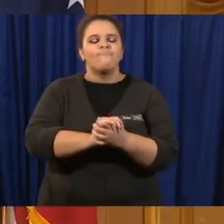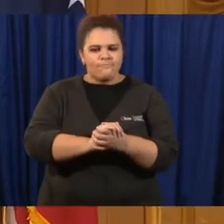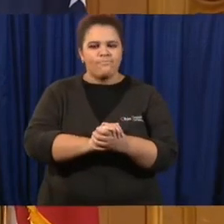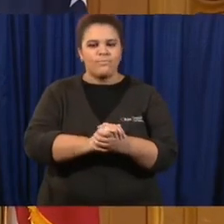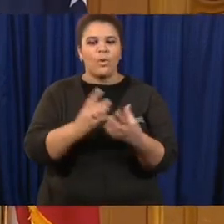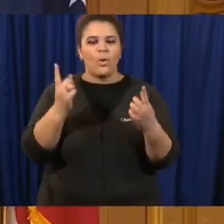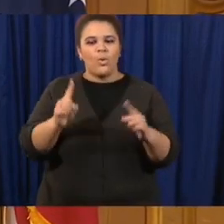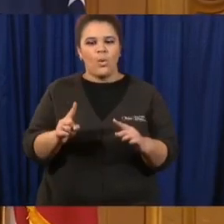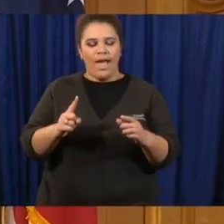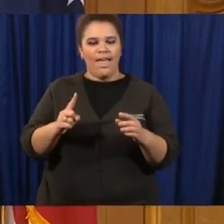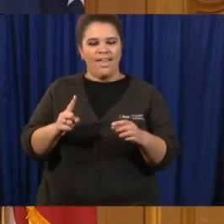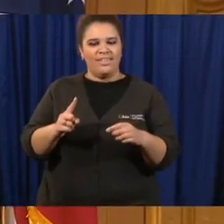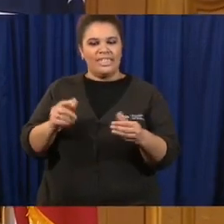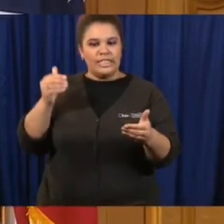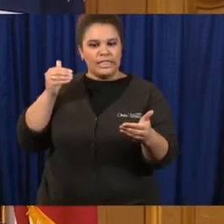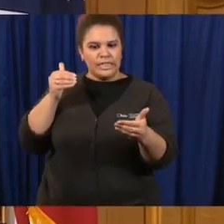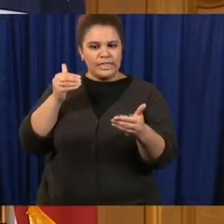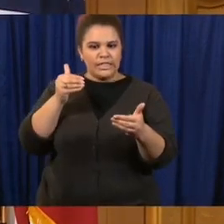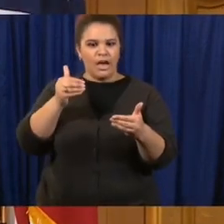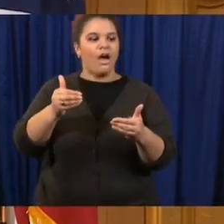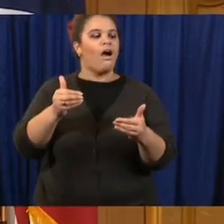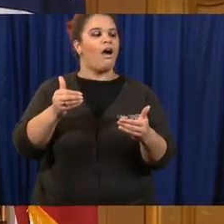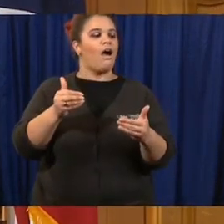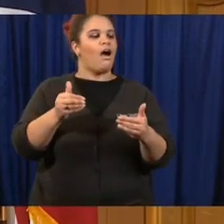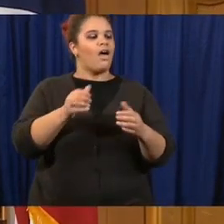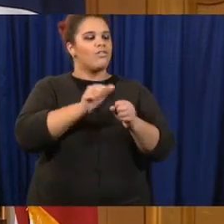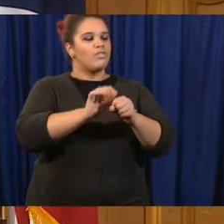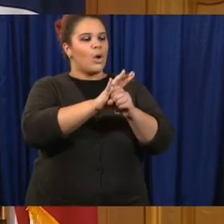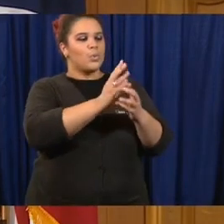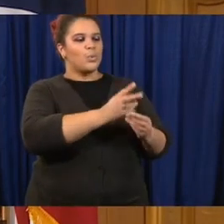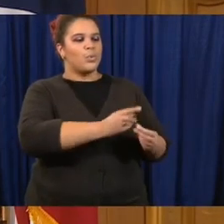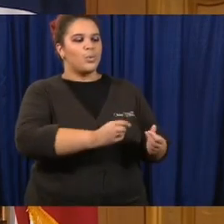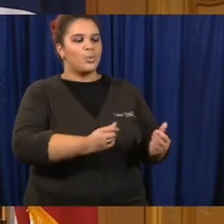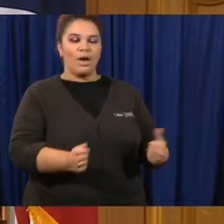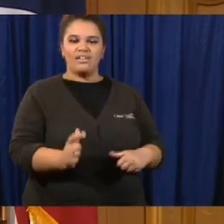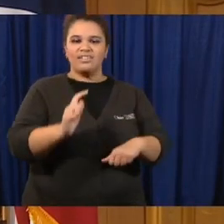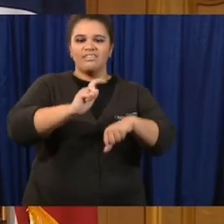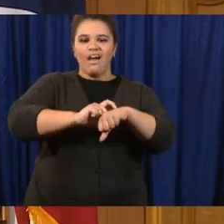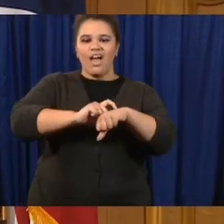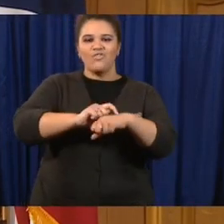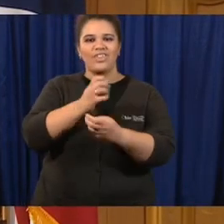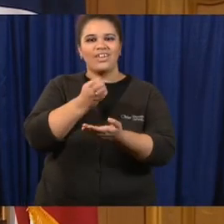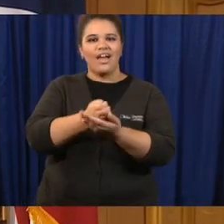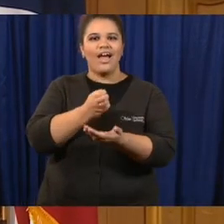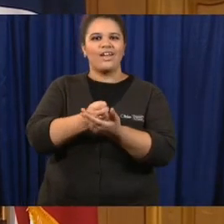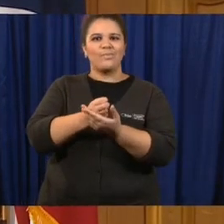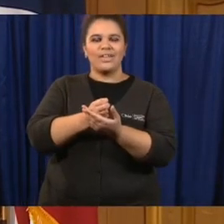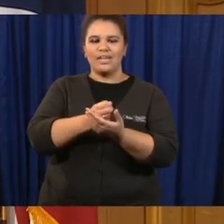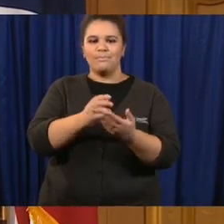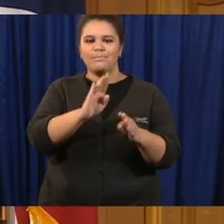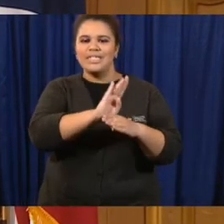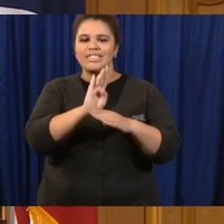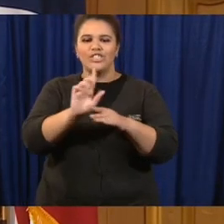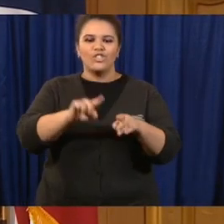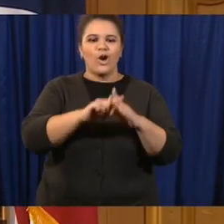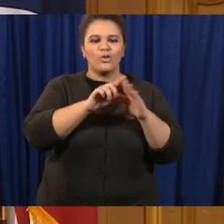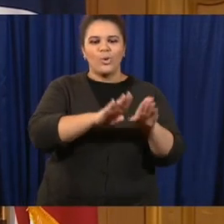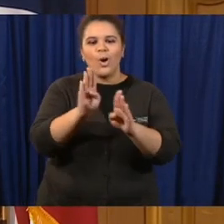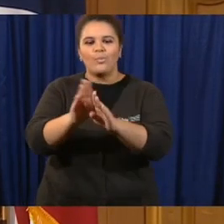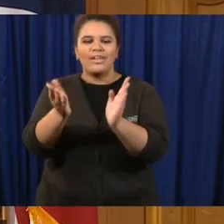where you're ready to open up the state again, get the economy going back again? Is that you? Is that Dr. Acton? Is that the president?